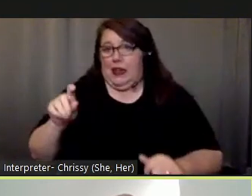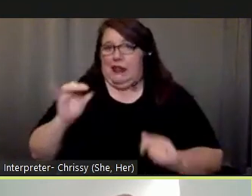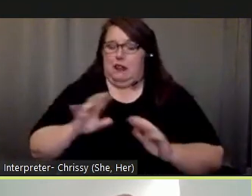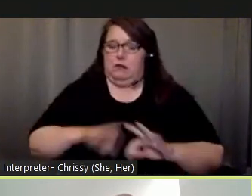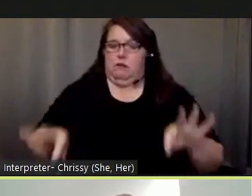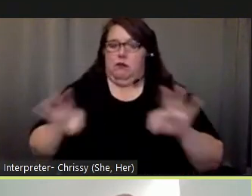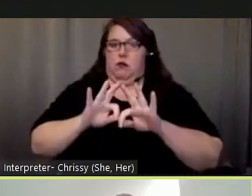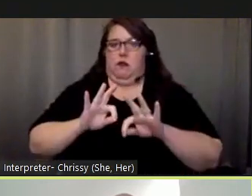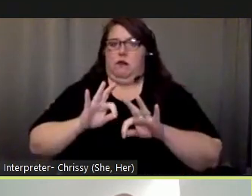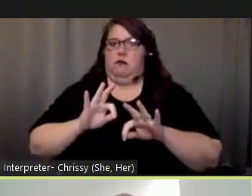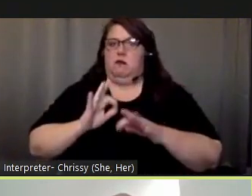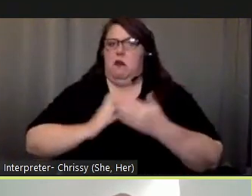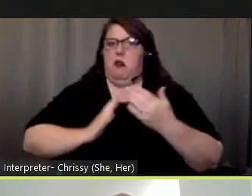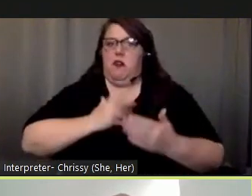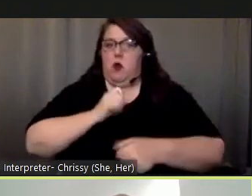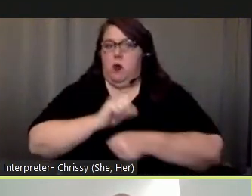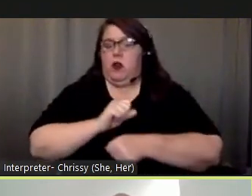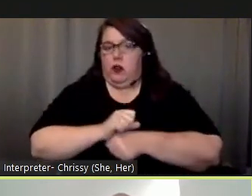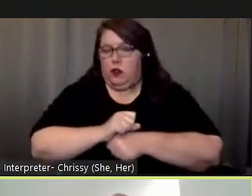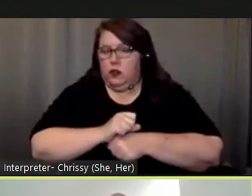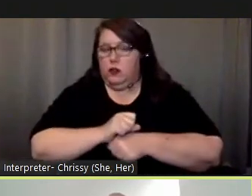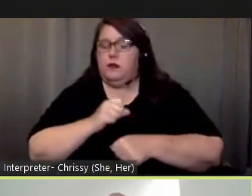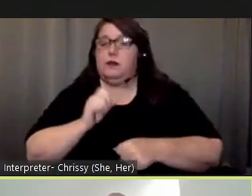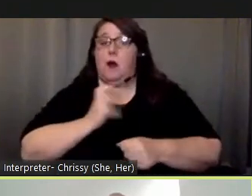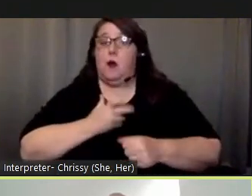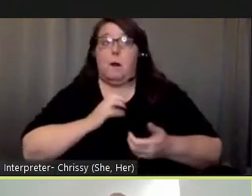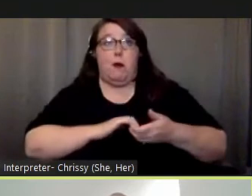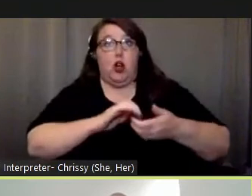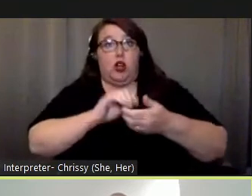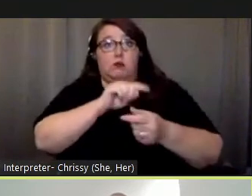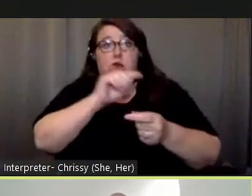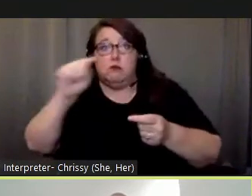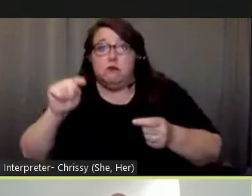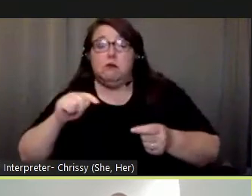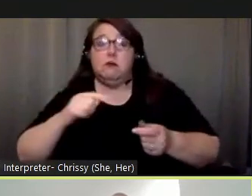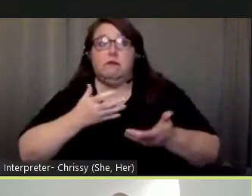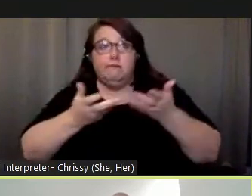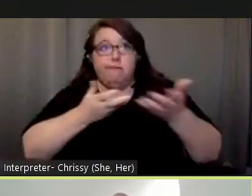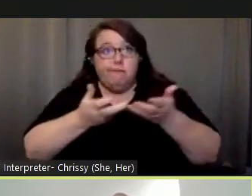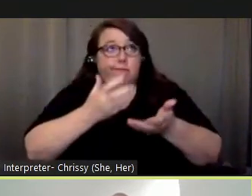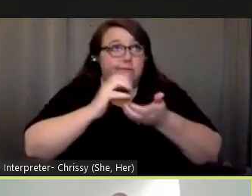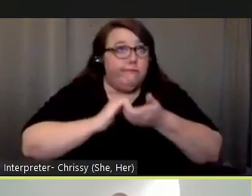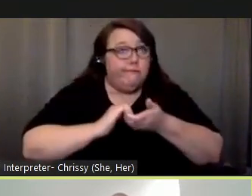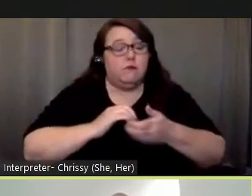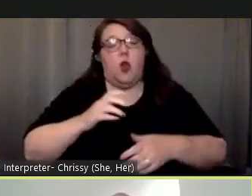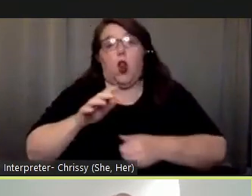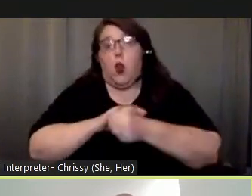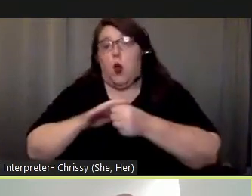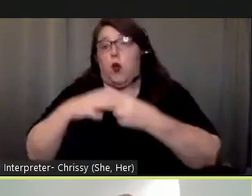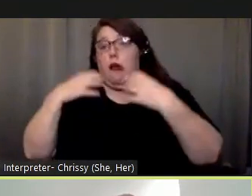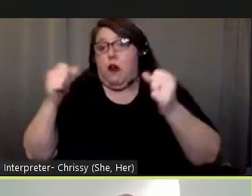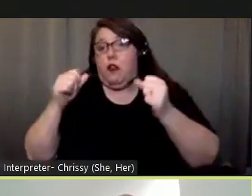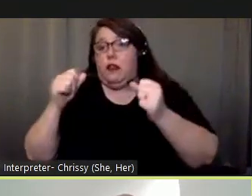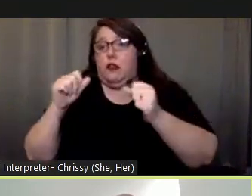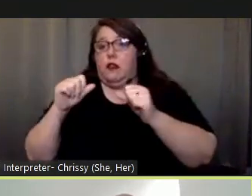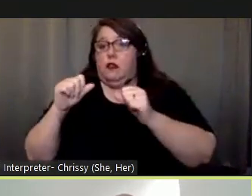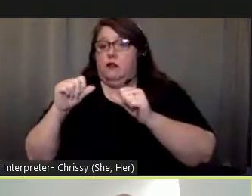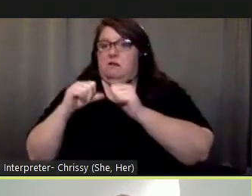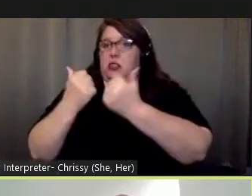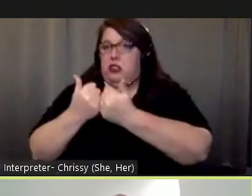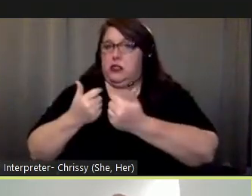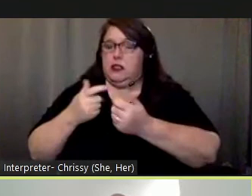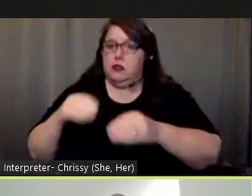work. And so we are working with our partners, our local health agencies, our providers across the state to